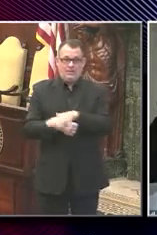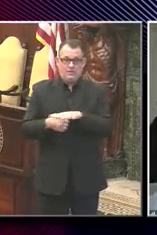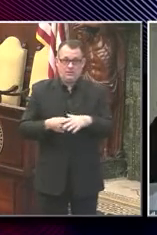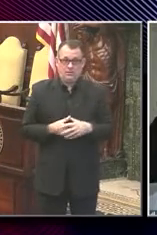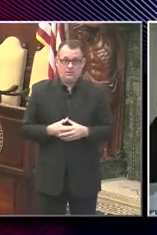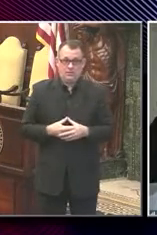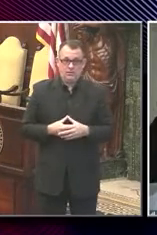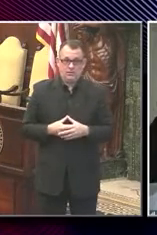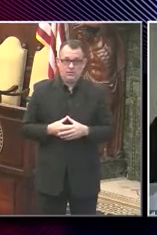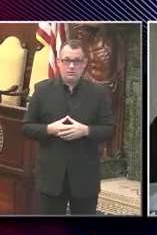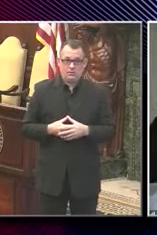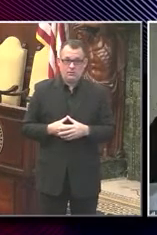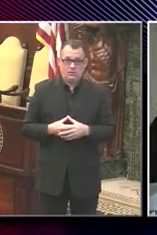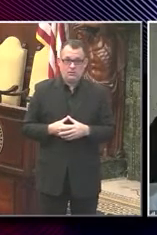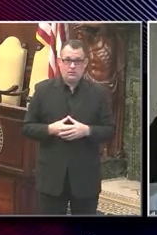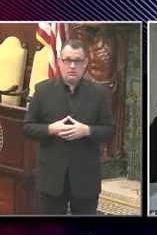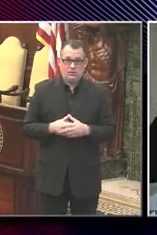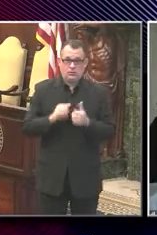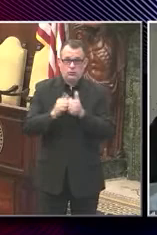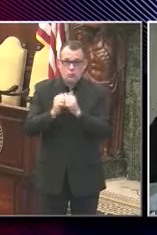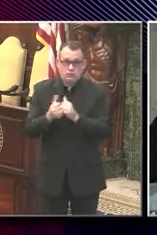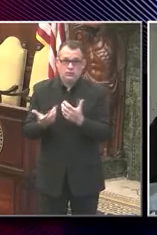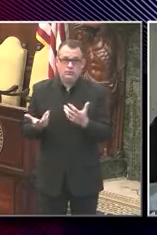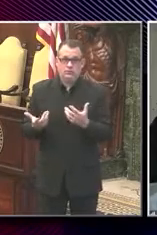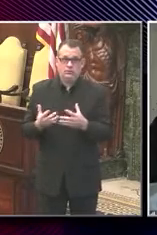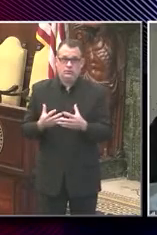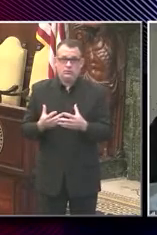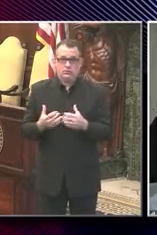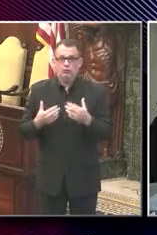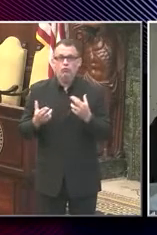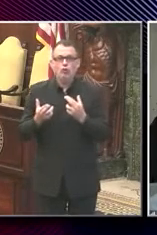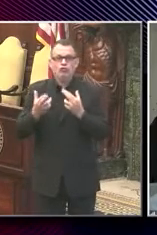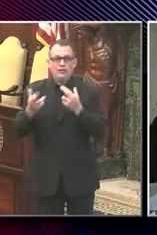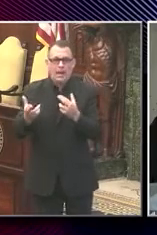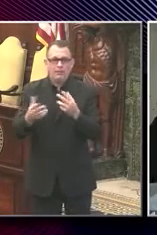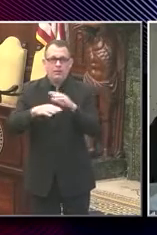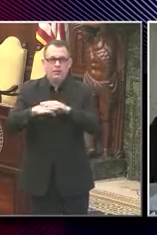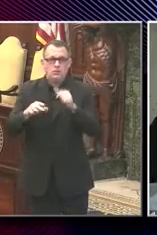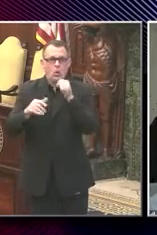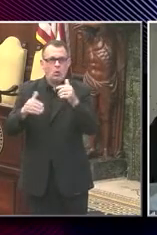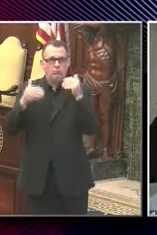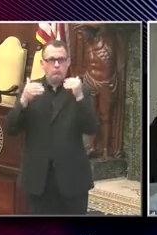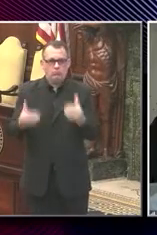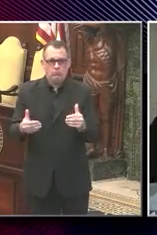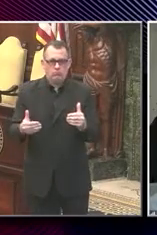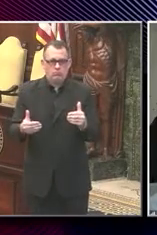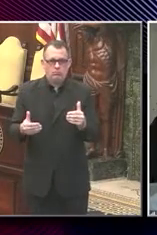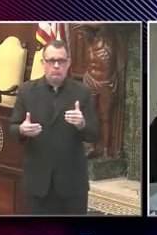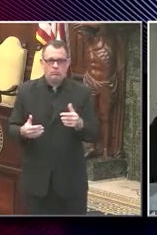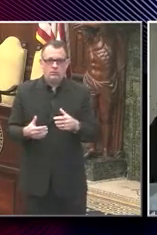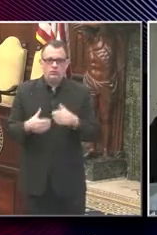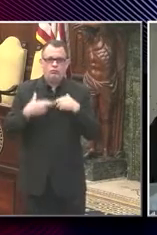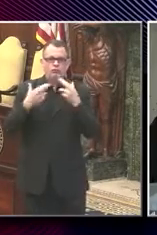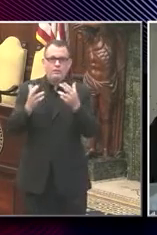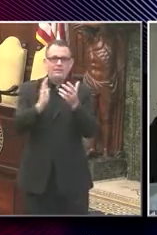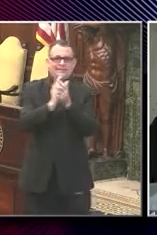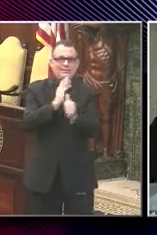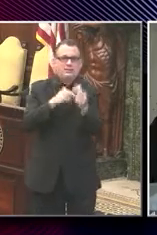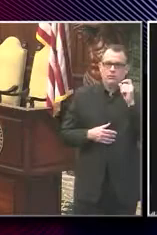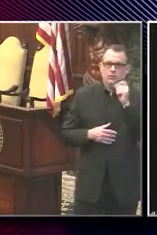those competitive sports, but we strongly recommend against it. We recommend that those teams do skill building only and not do